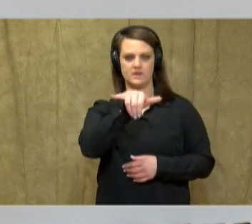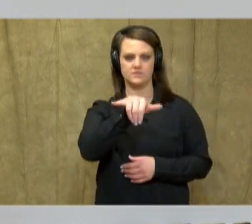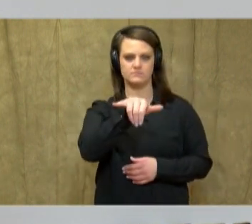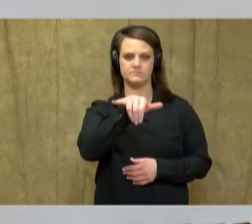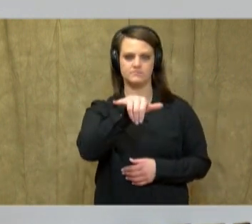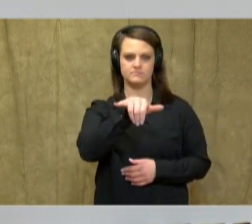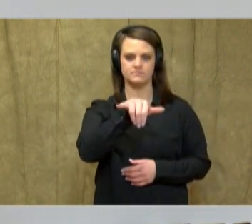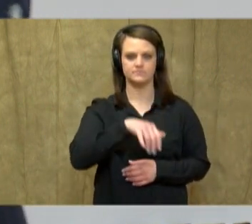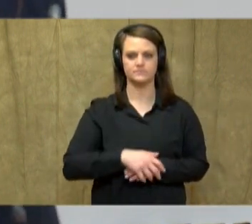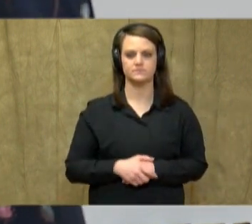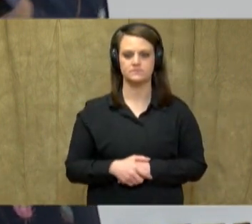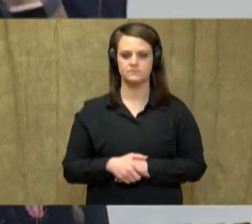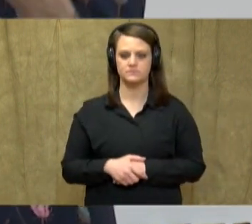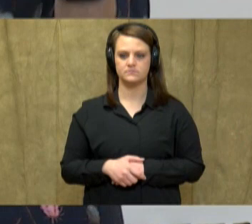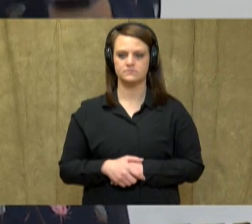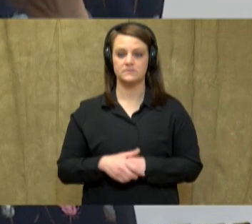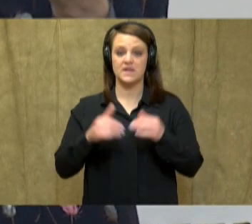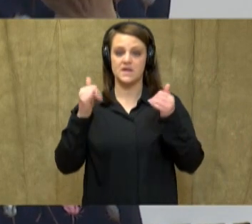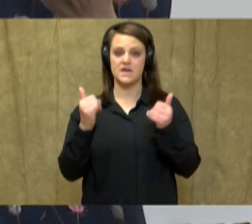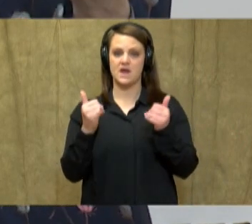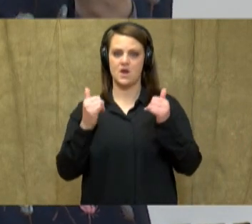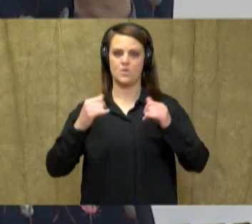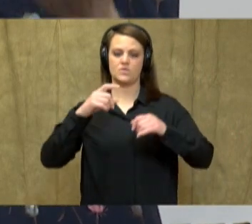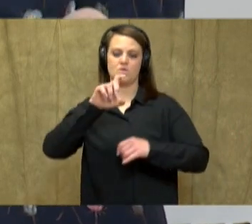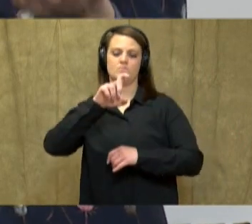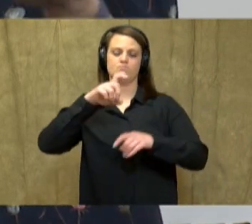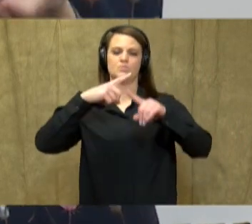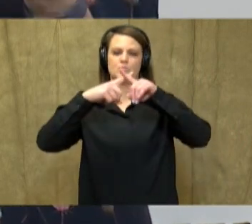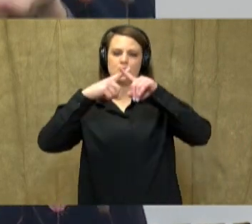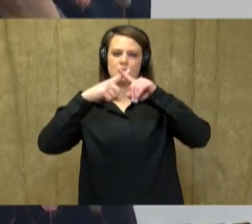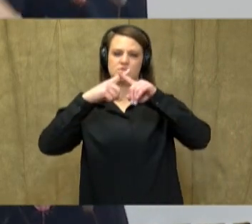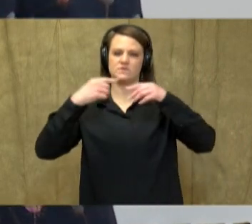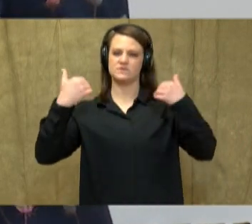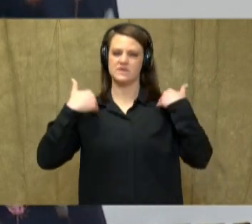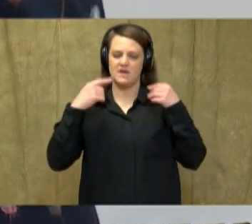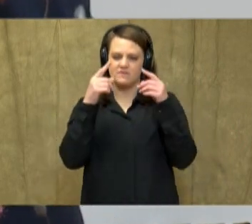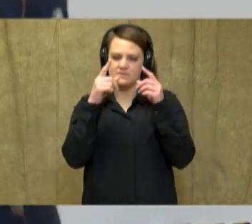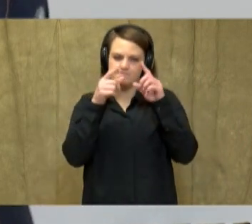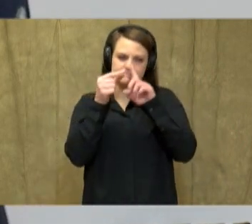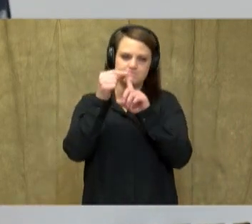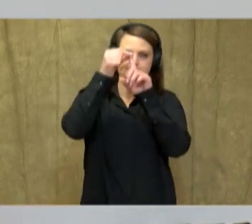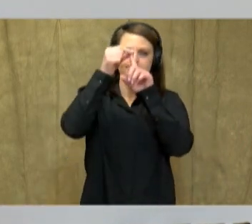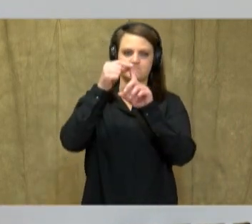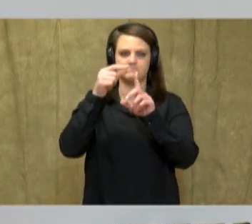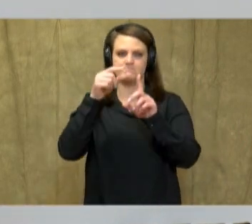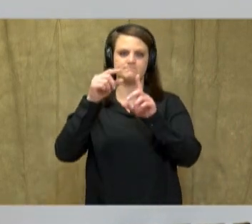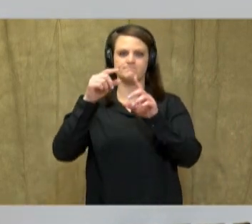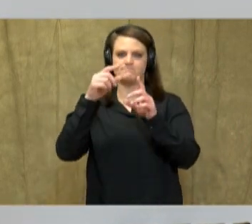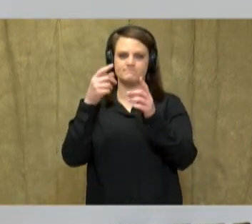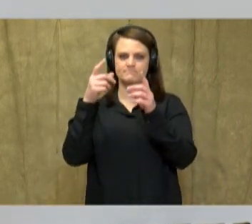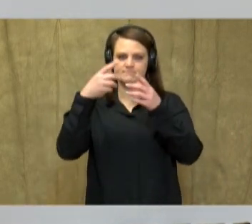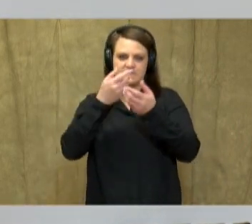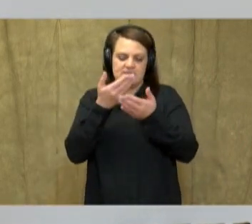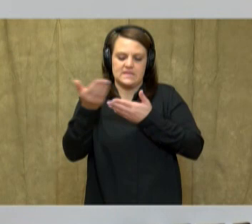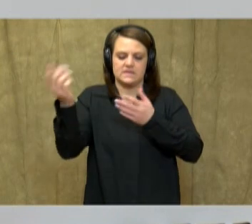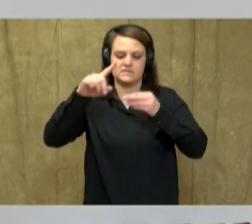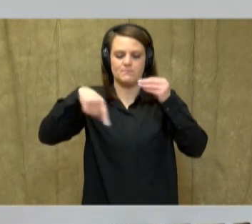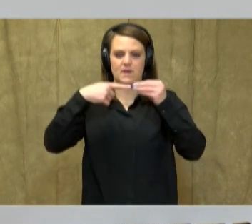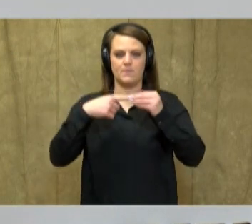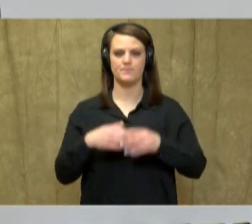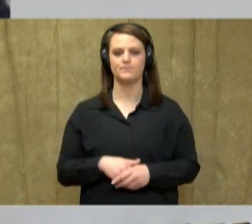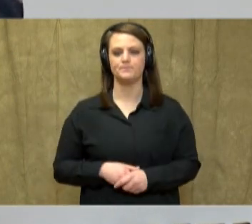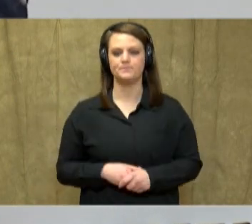Y. Now, these chromosomes have some unique genes on them as well. All right? Now, we